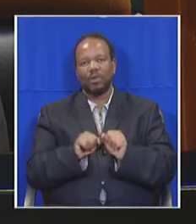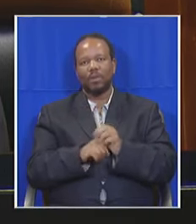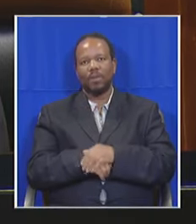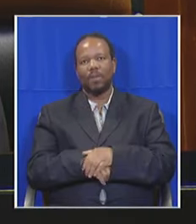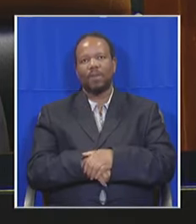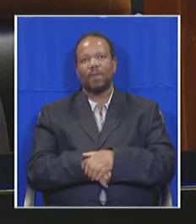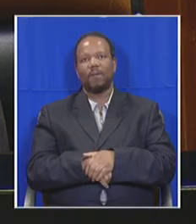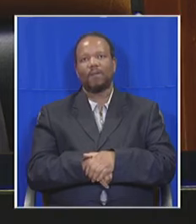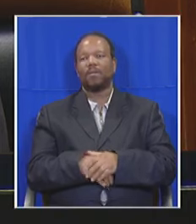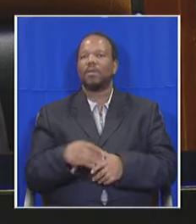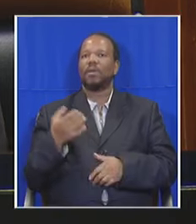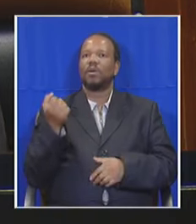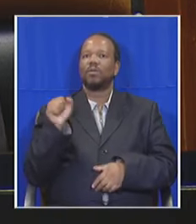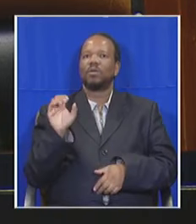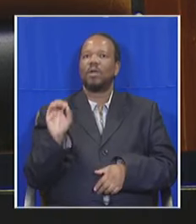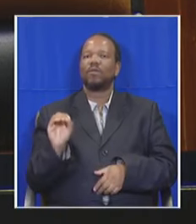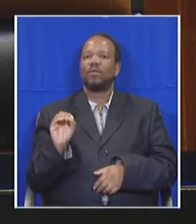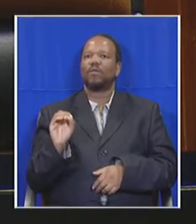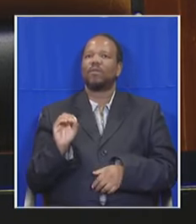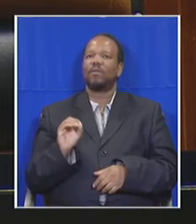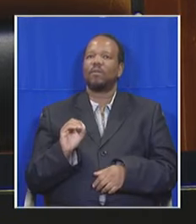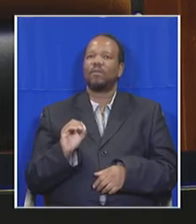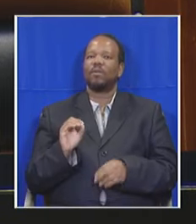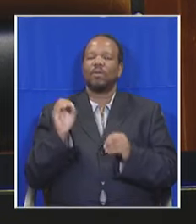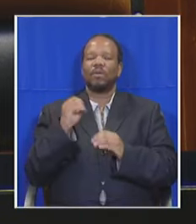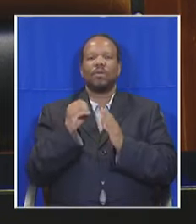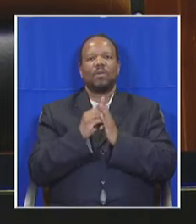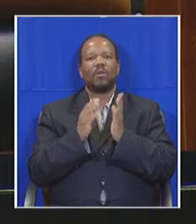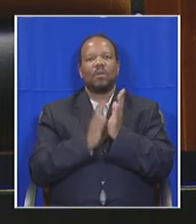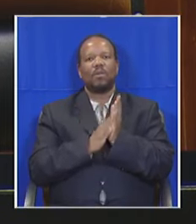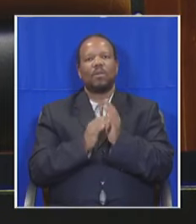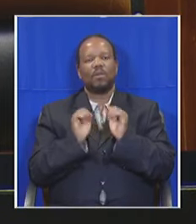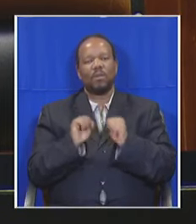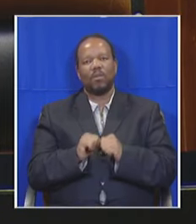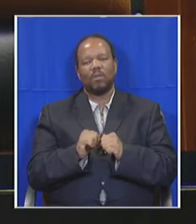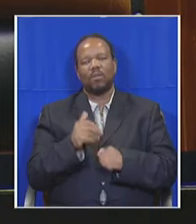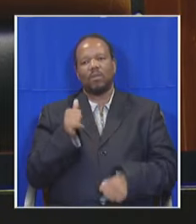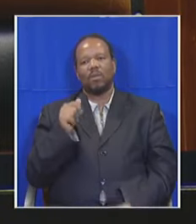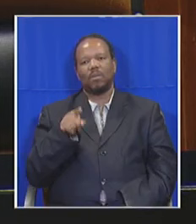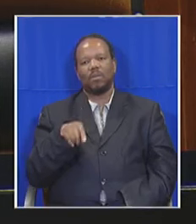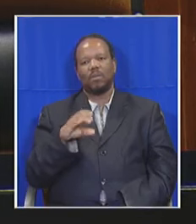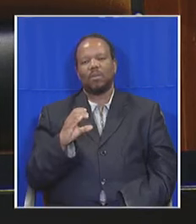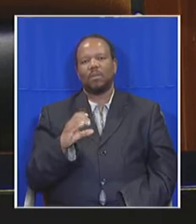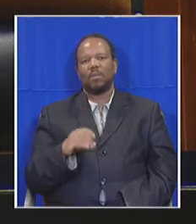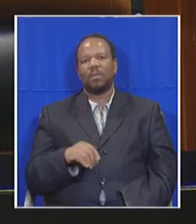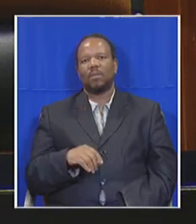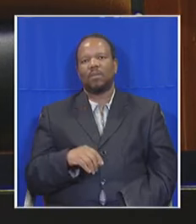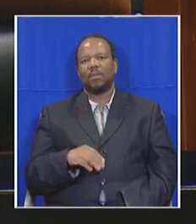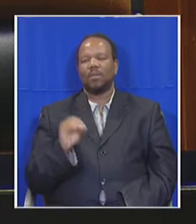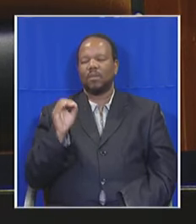any objections to the motion? No objections. Agreed to. APC?